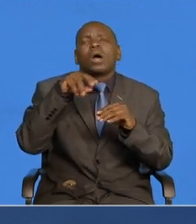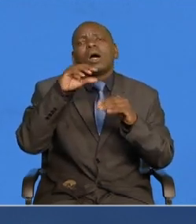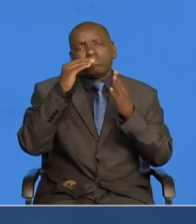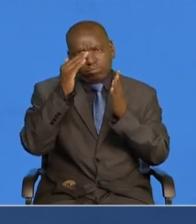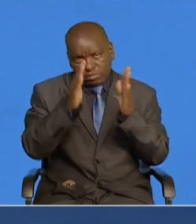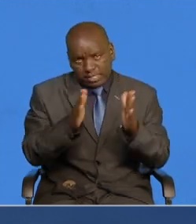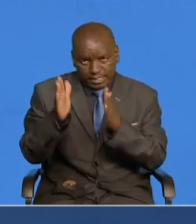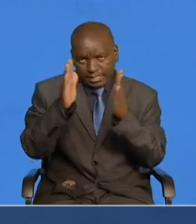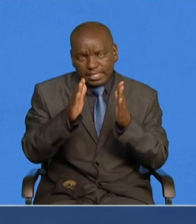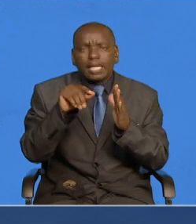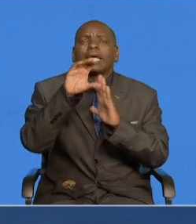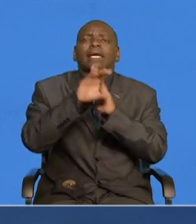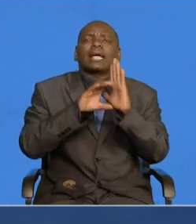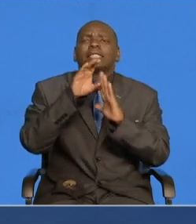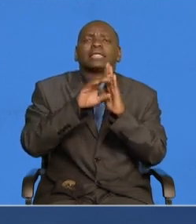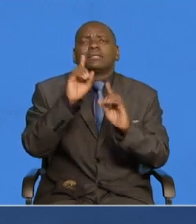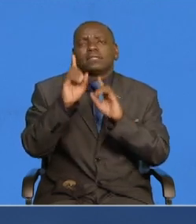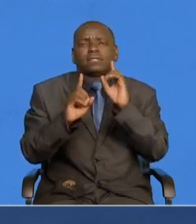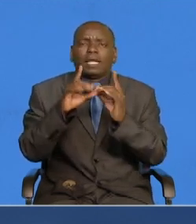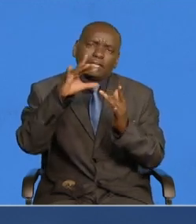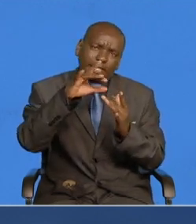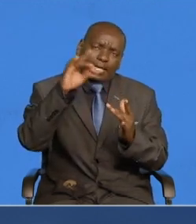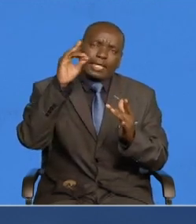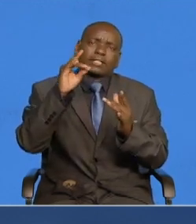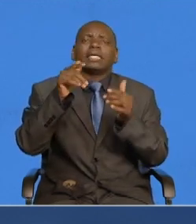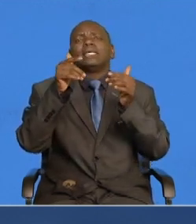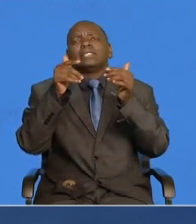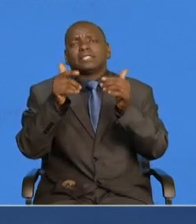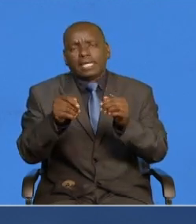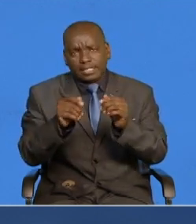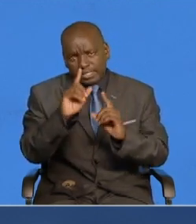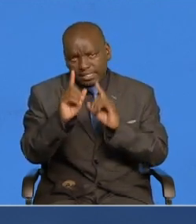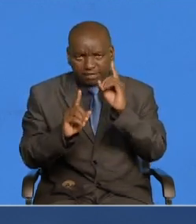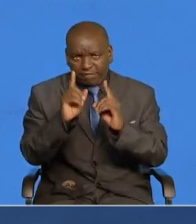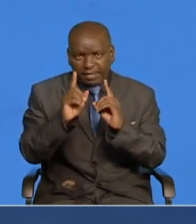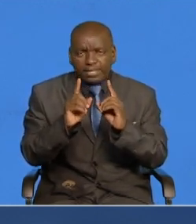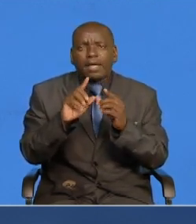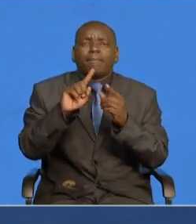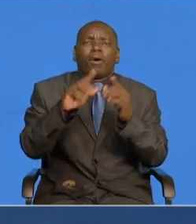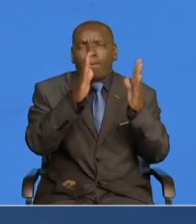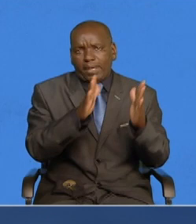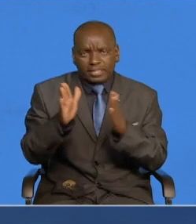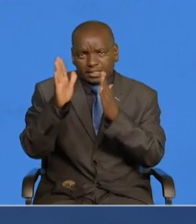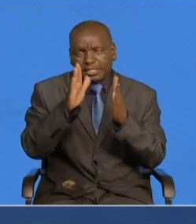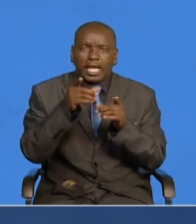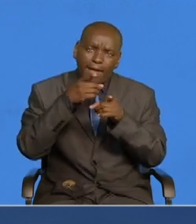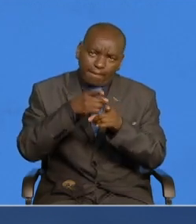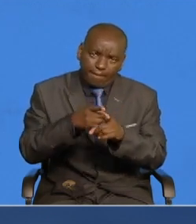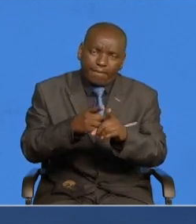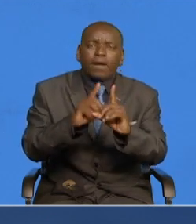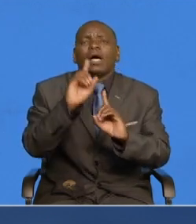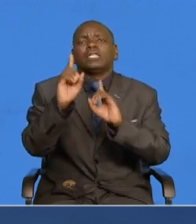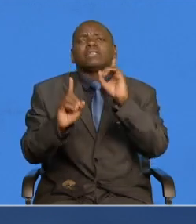guidelines on how countries can select, implement, and adjust public health and social measures in line with